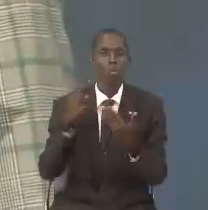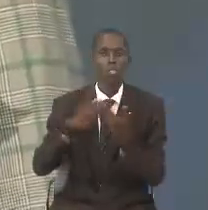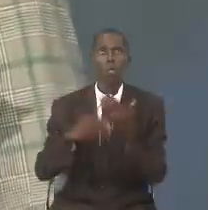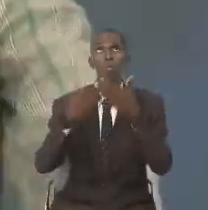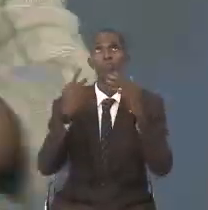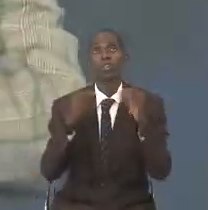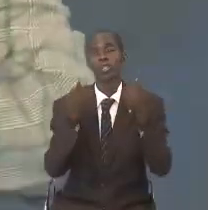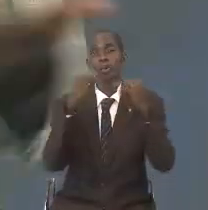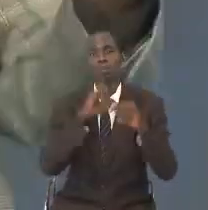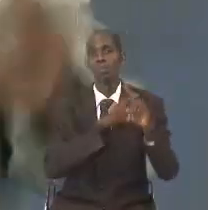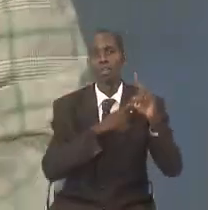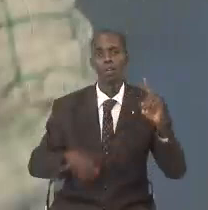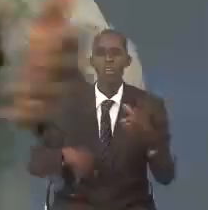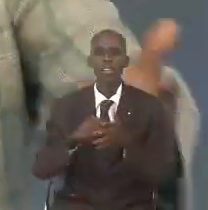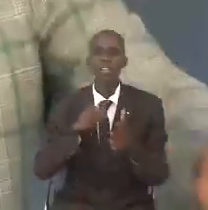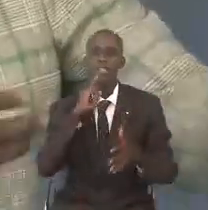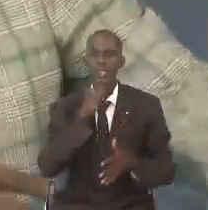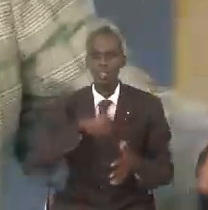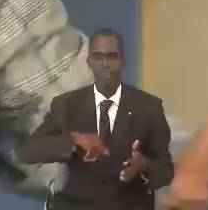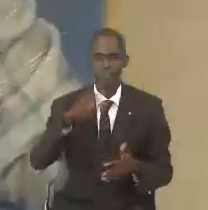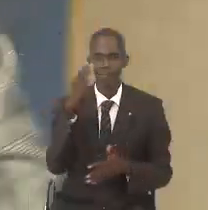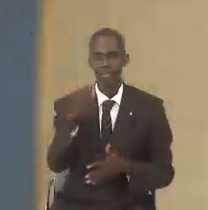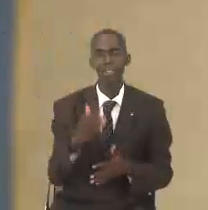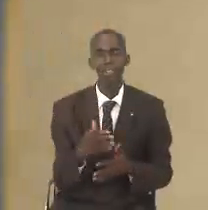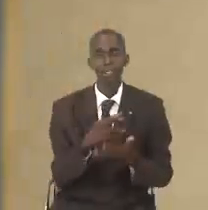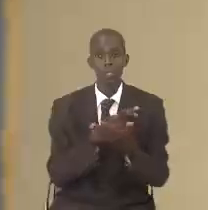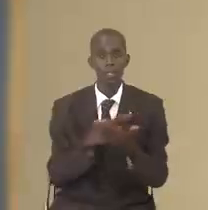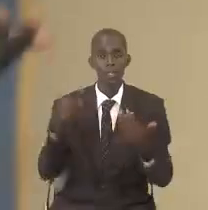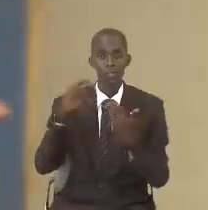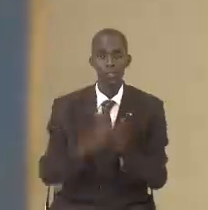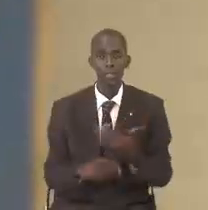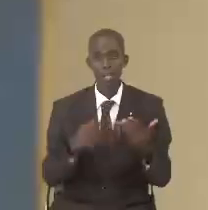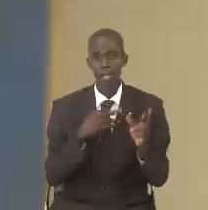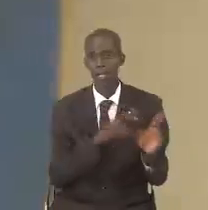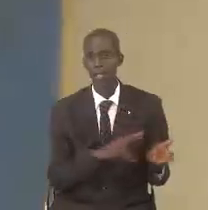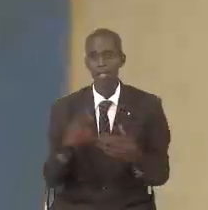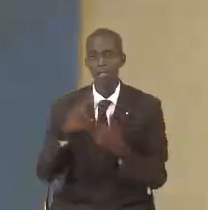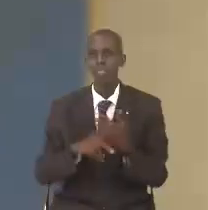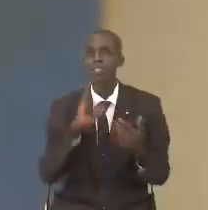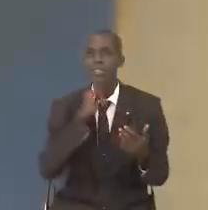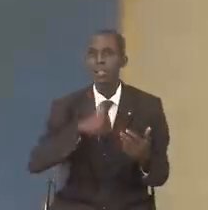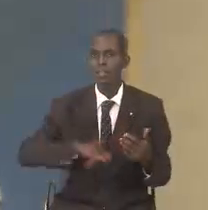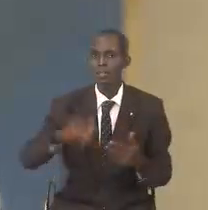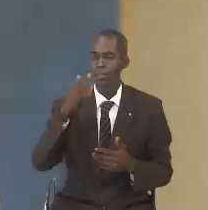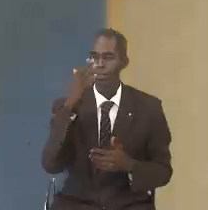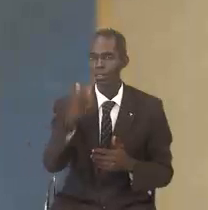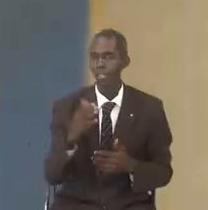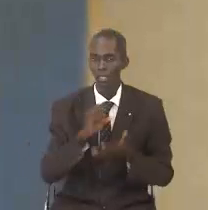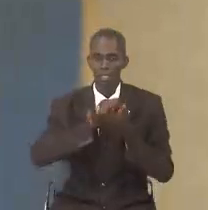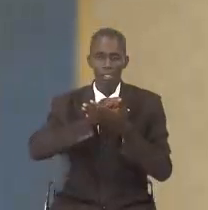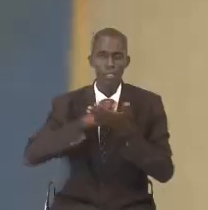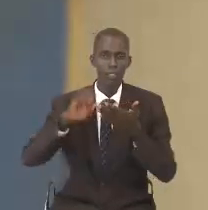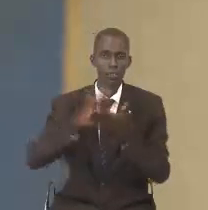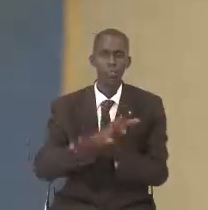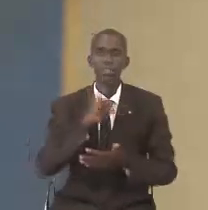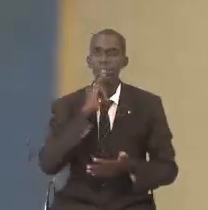of the Lord, it is still available. Righteousness and readiness, it's still available. Sanctification,